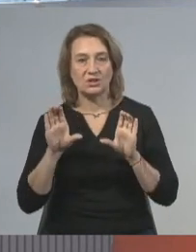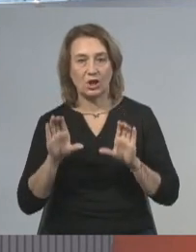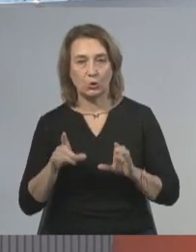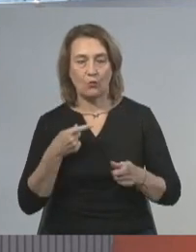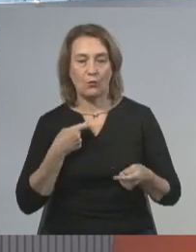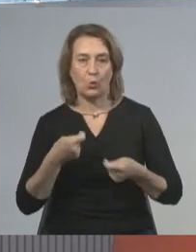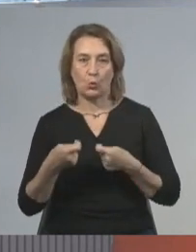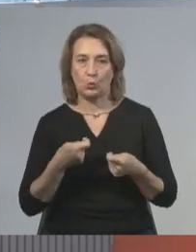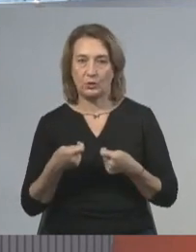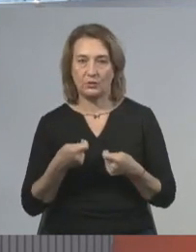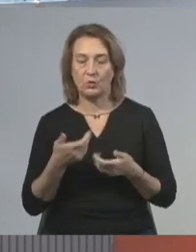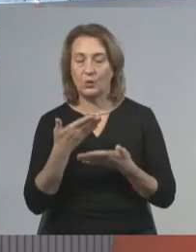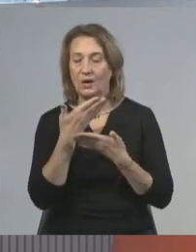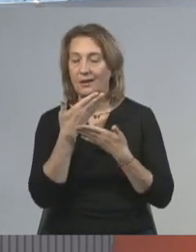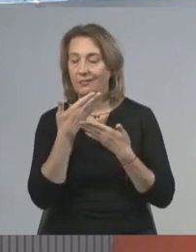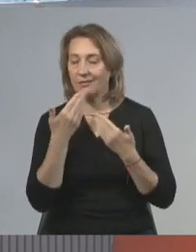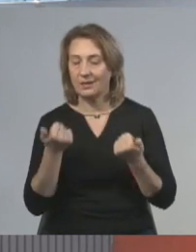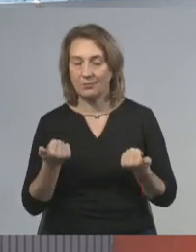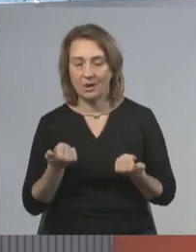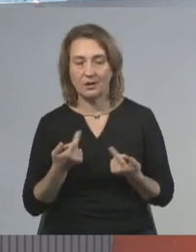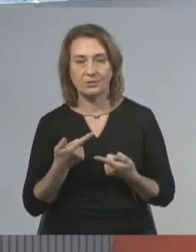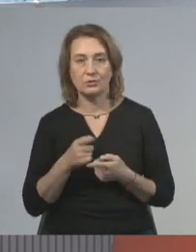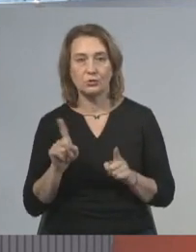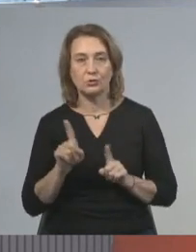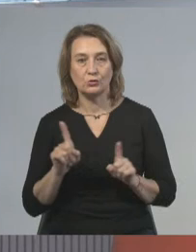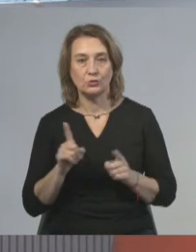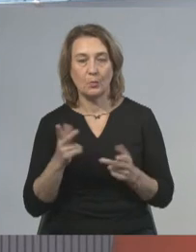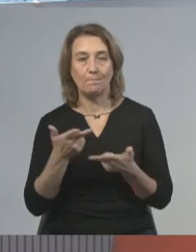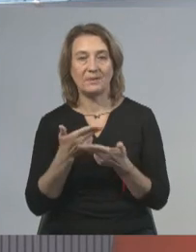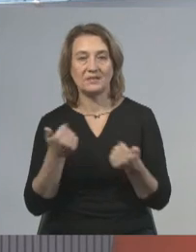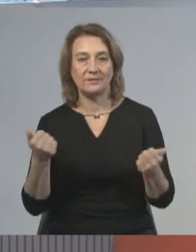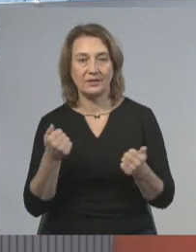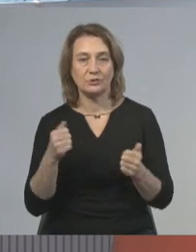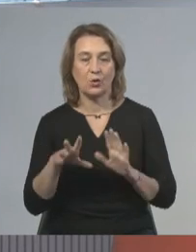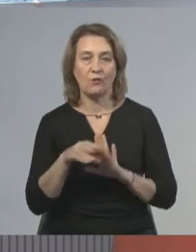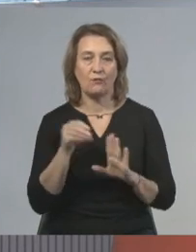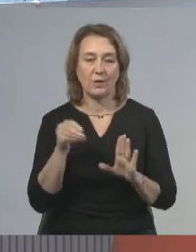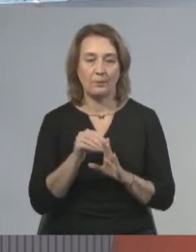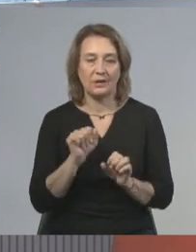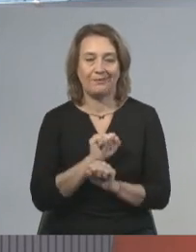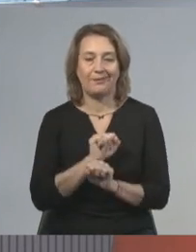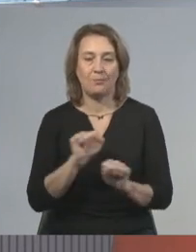red zone according to the resolution of the government is not the ground to